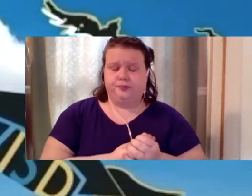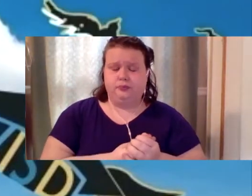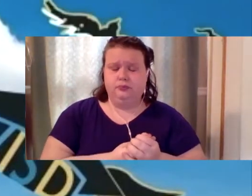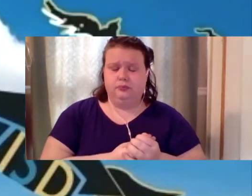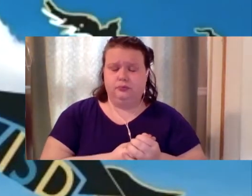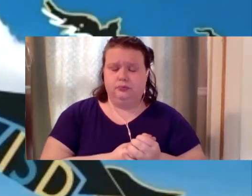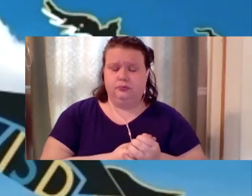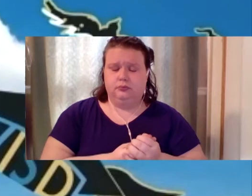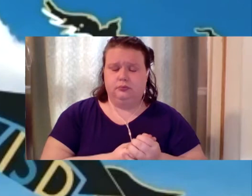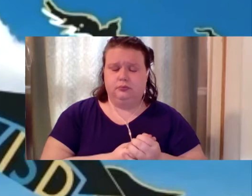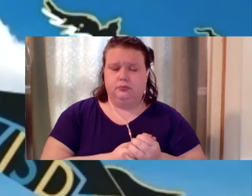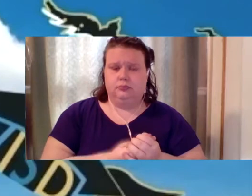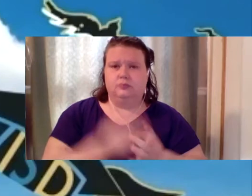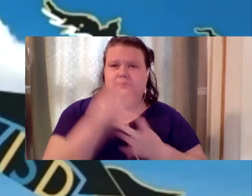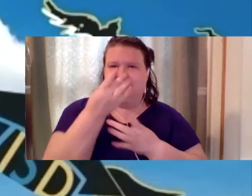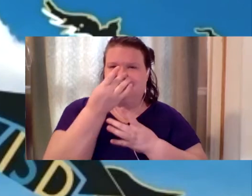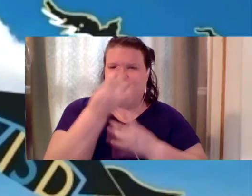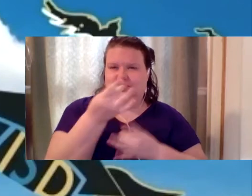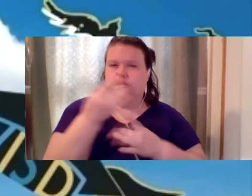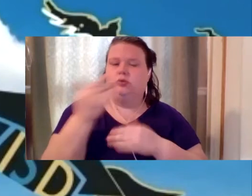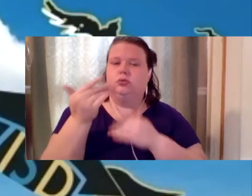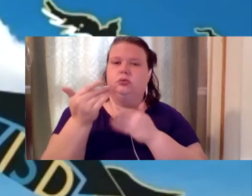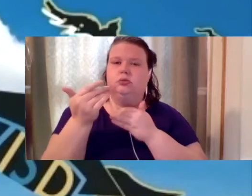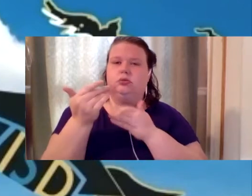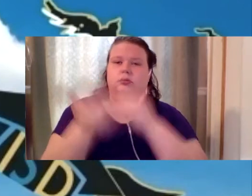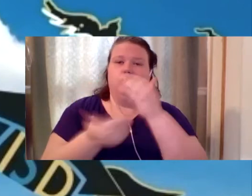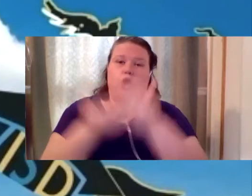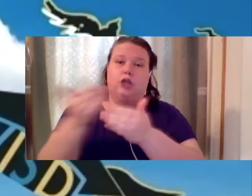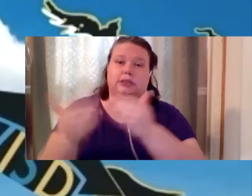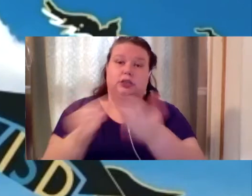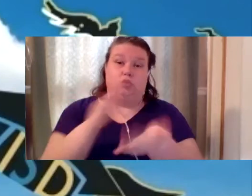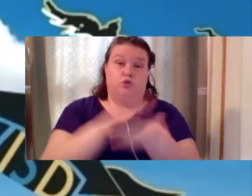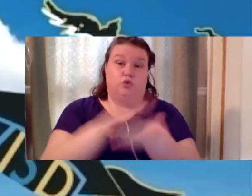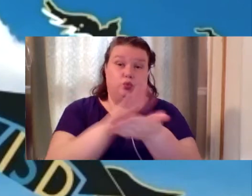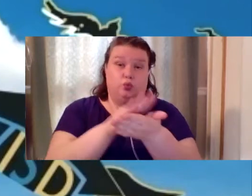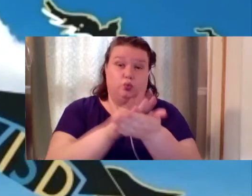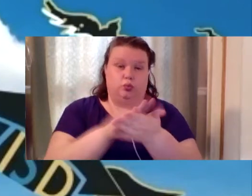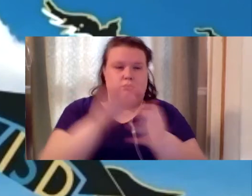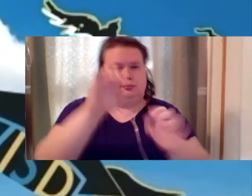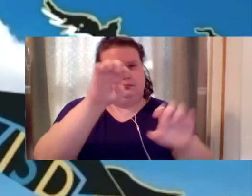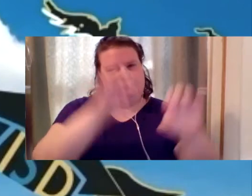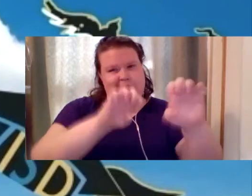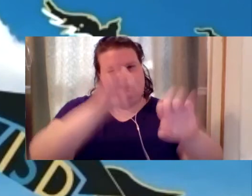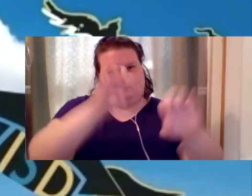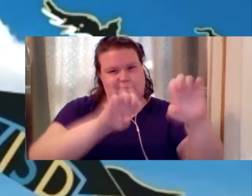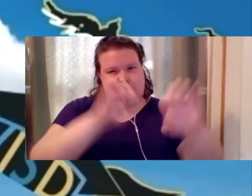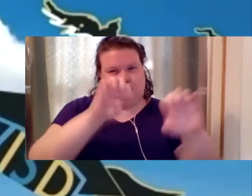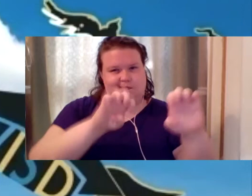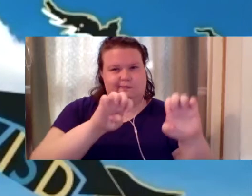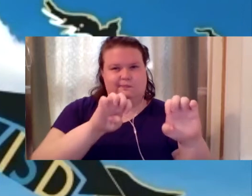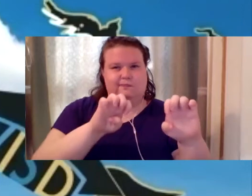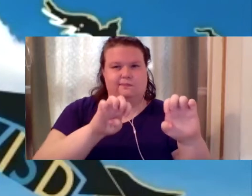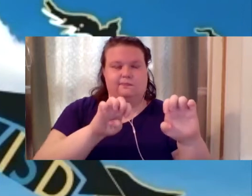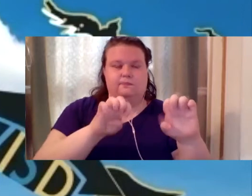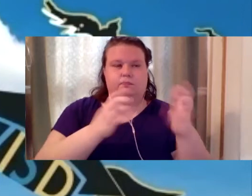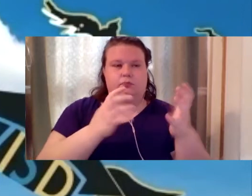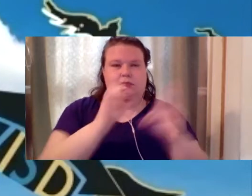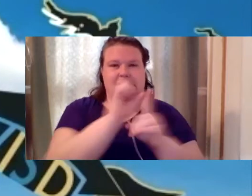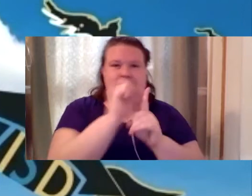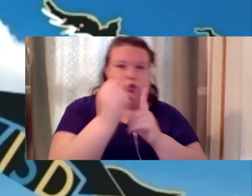of evaluating the facilities conditions assessment versus new properties, whether you talk about elementary,